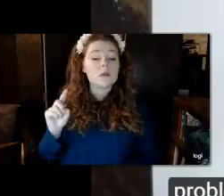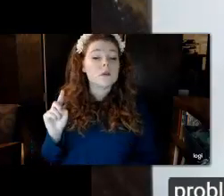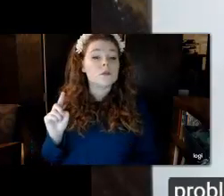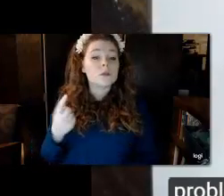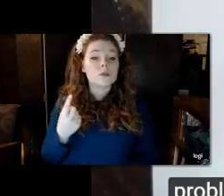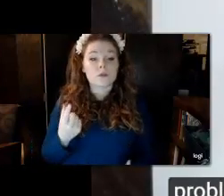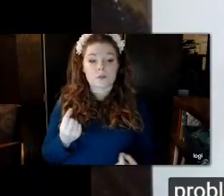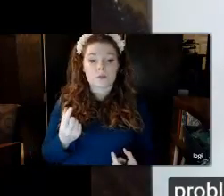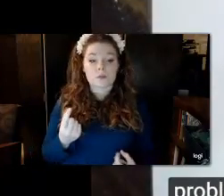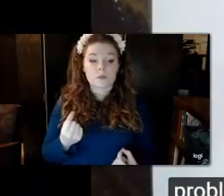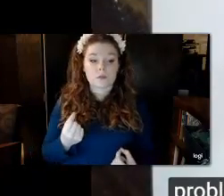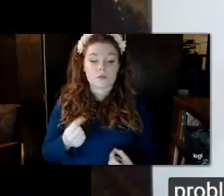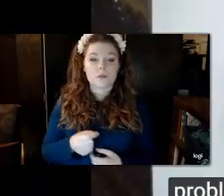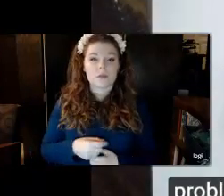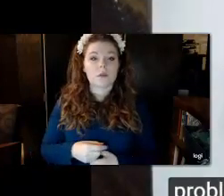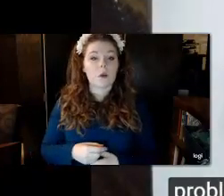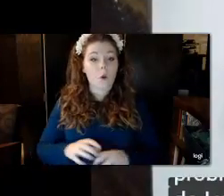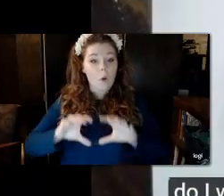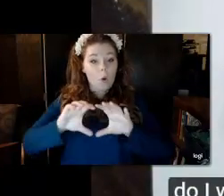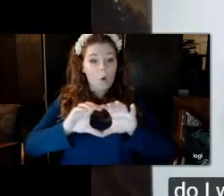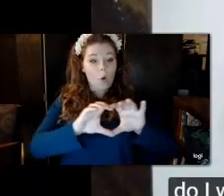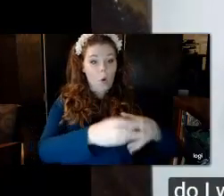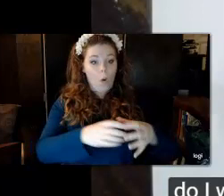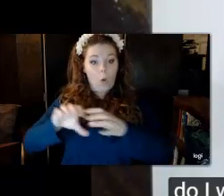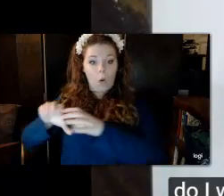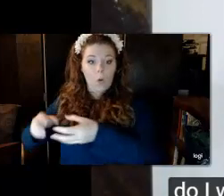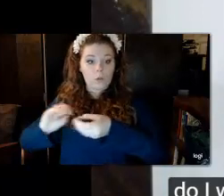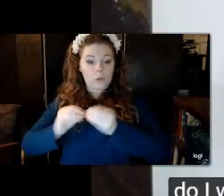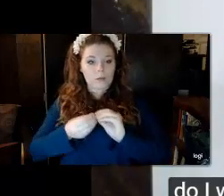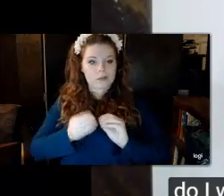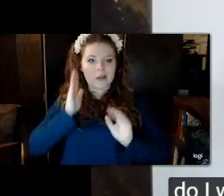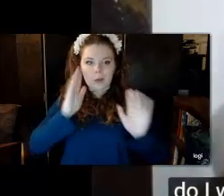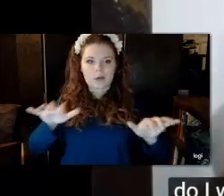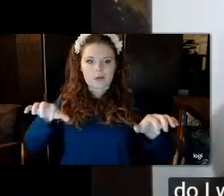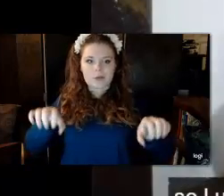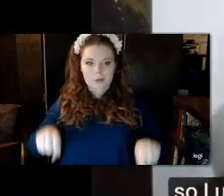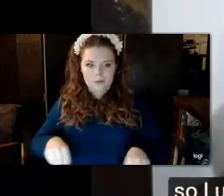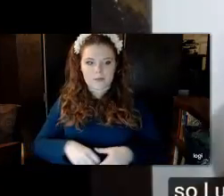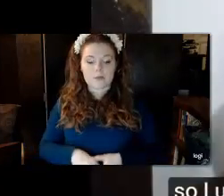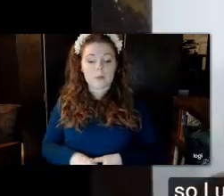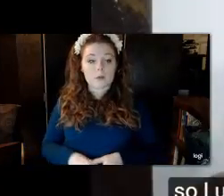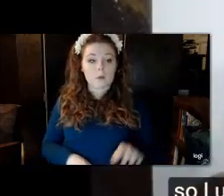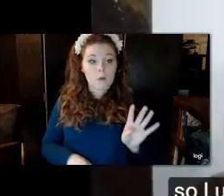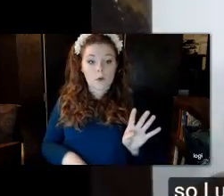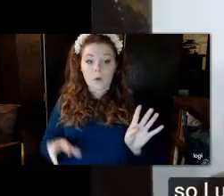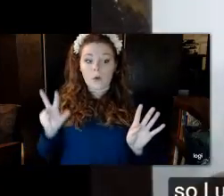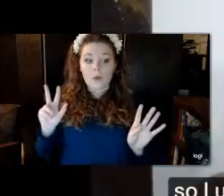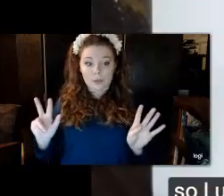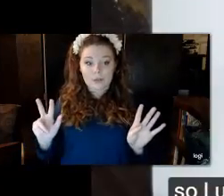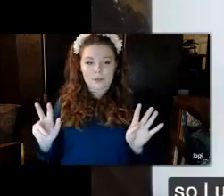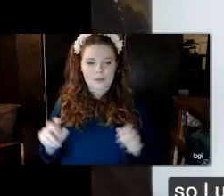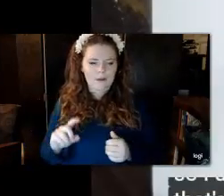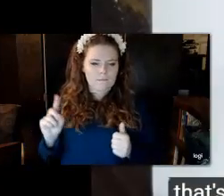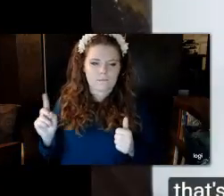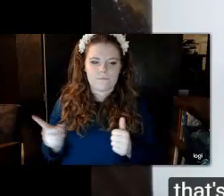do, I want to subtract the whole numbers. So I underline them, 4 and 3. That's the first thing